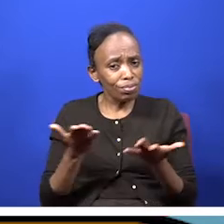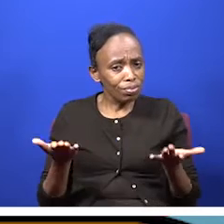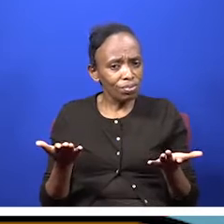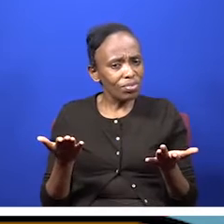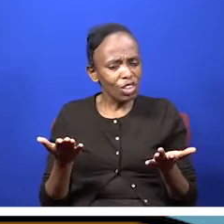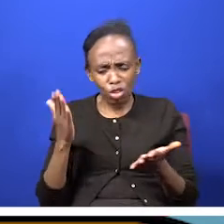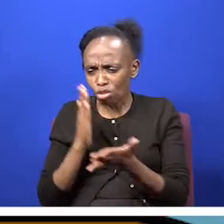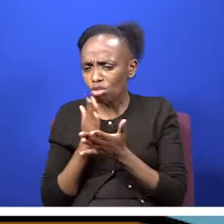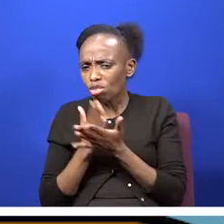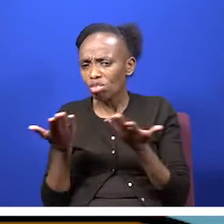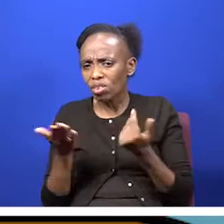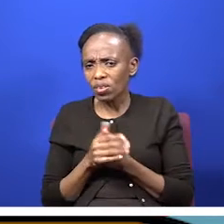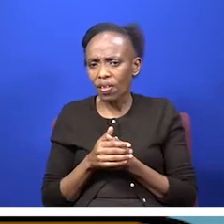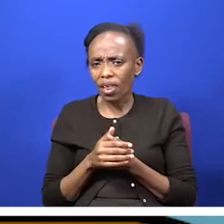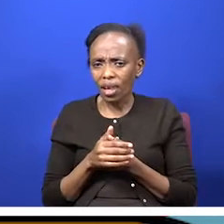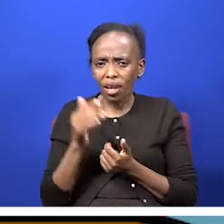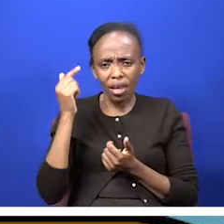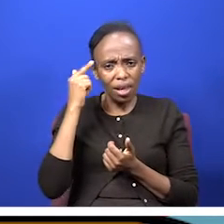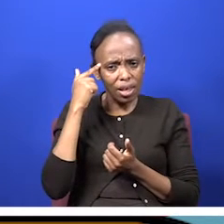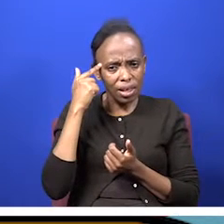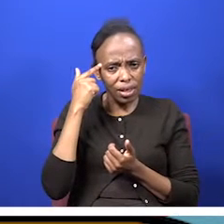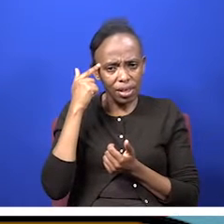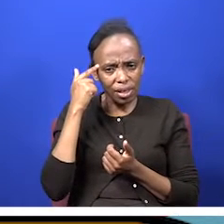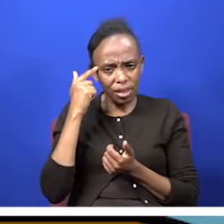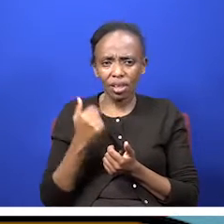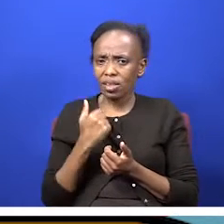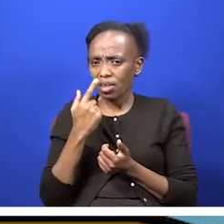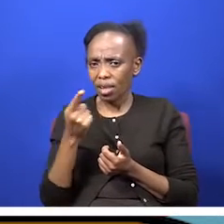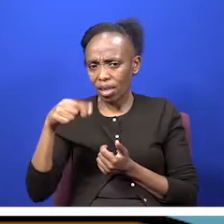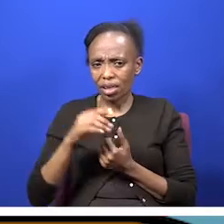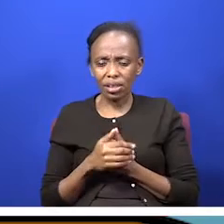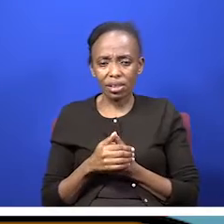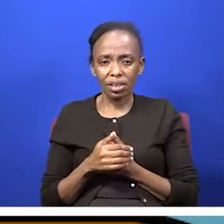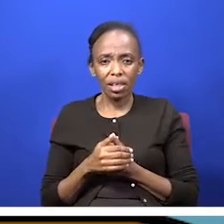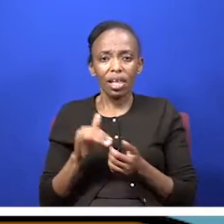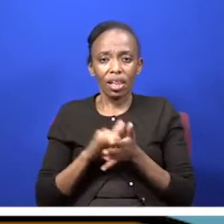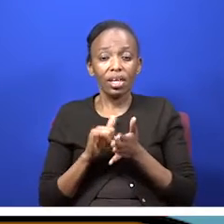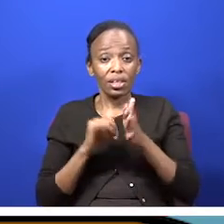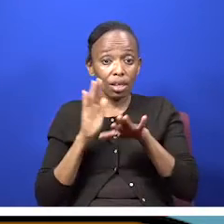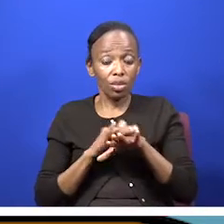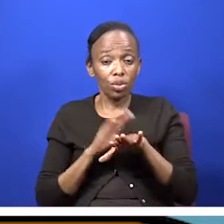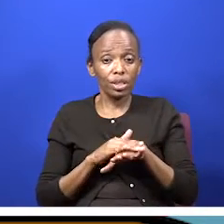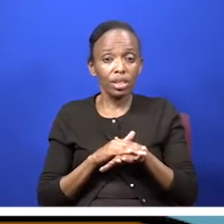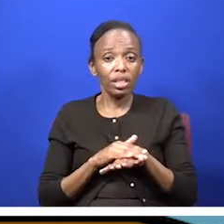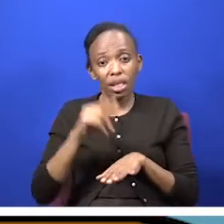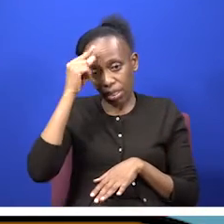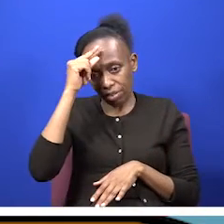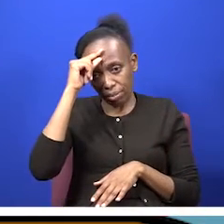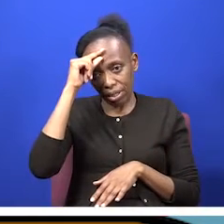Shirley, is that true? I think you need to tell us, teacher. Yeah. Now, that's a good